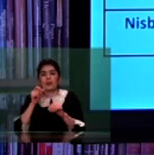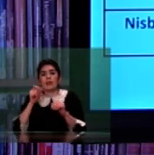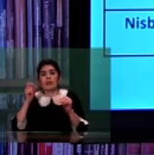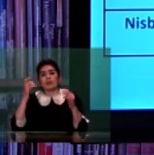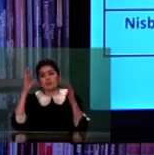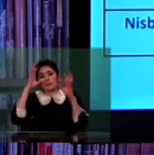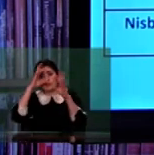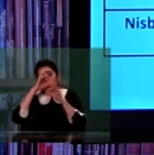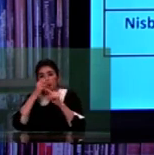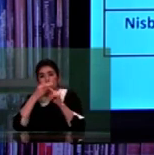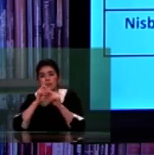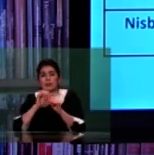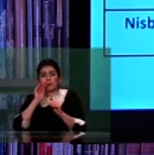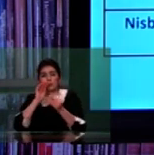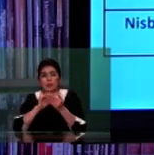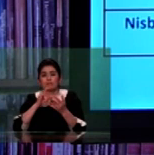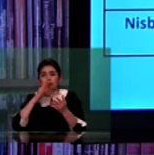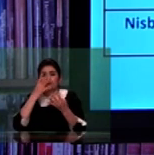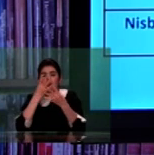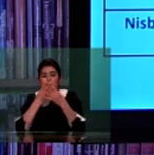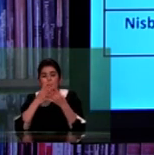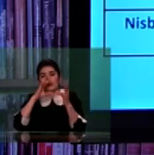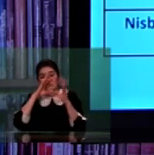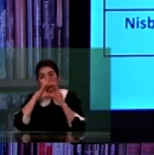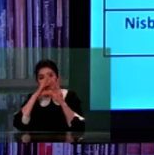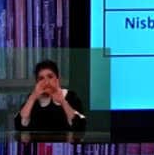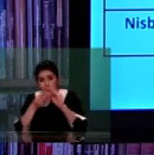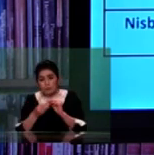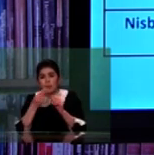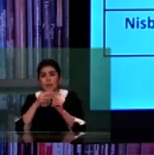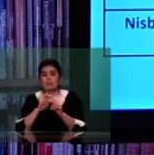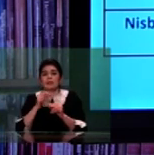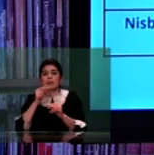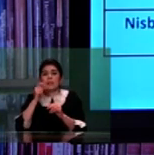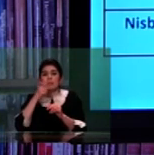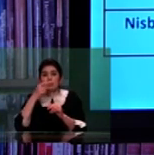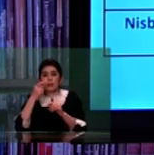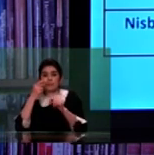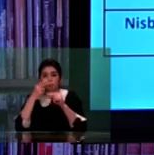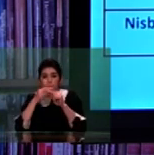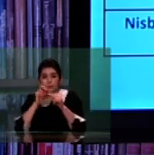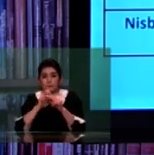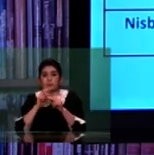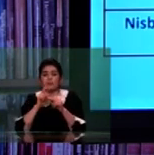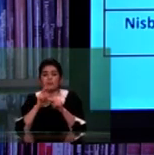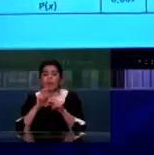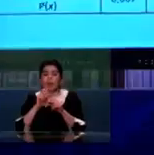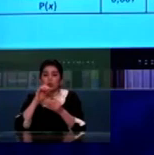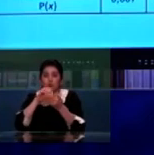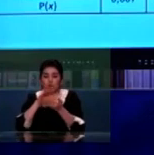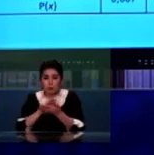tasodifiy miqdorlar taqsimoti jadvali. Demak, nisbiy ehtimollik berilgan, uni jadval ko'rinishiga